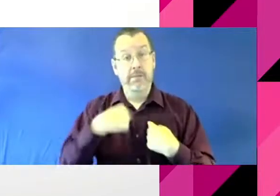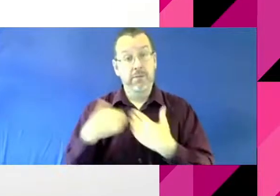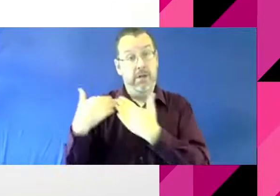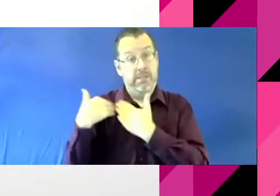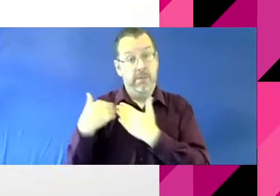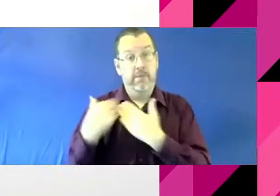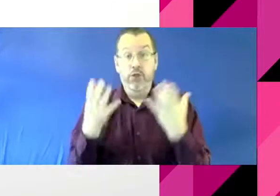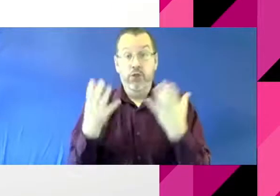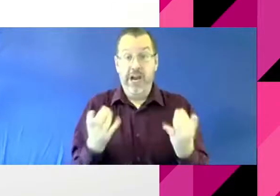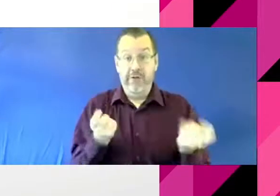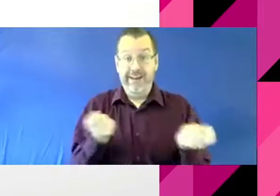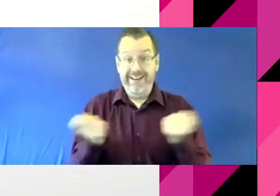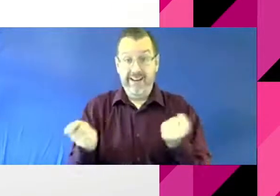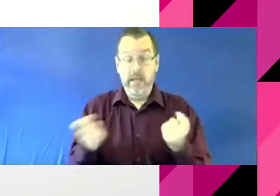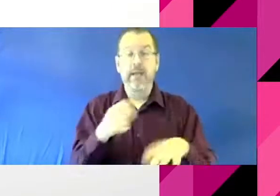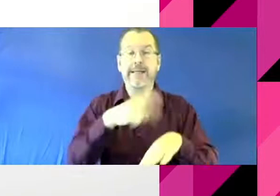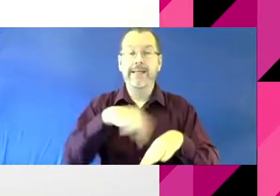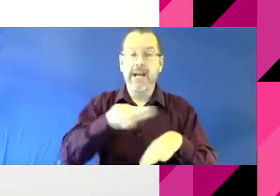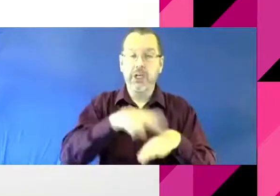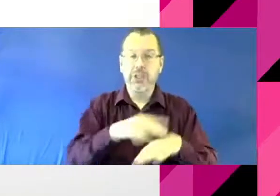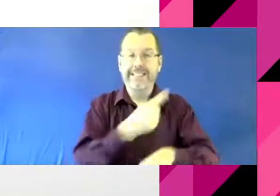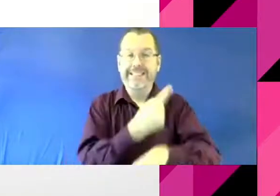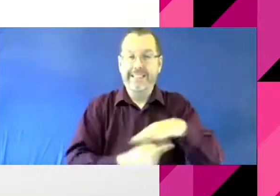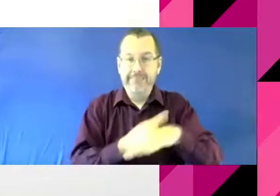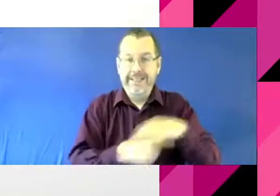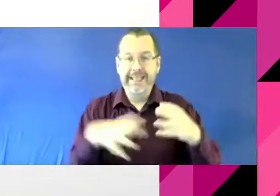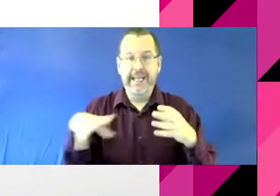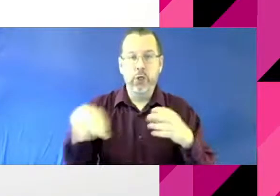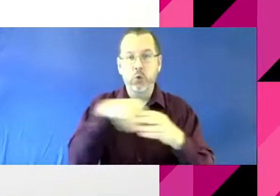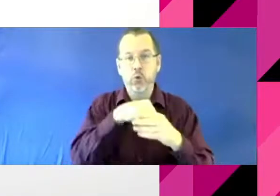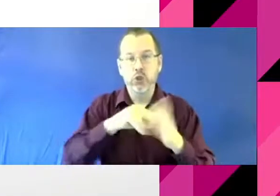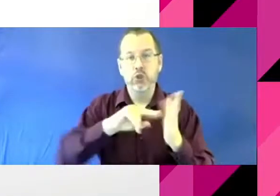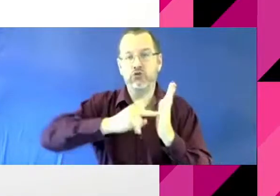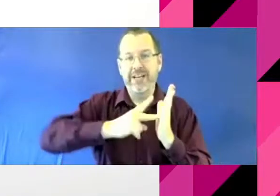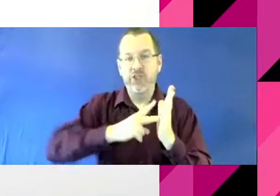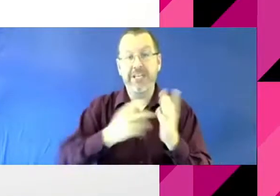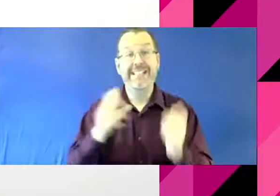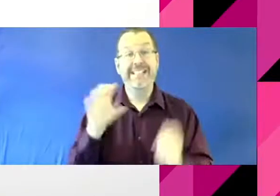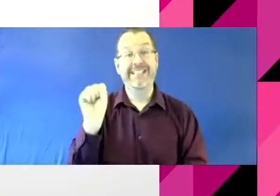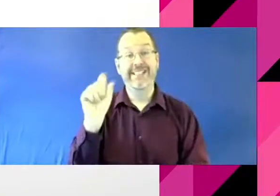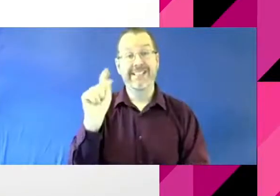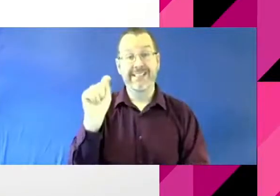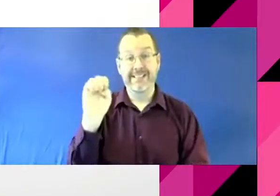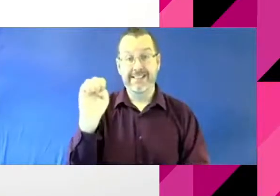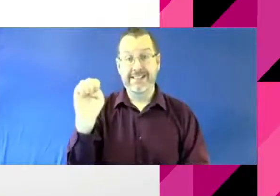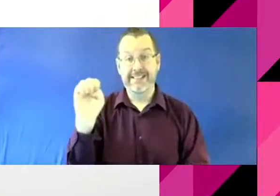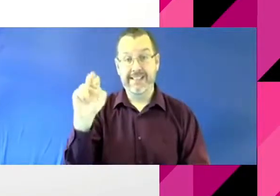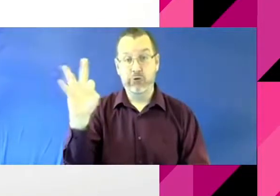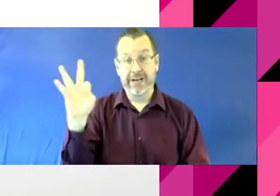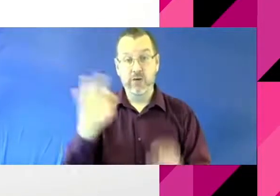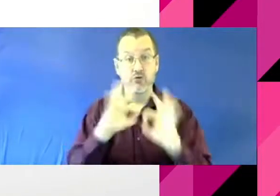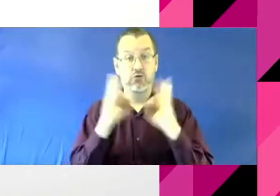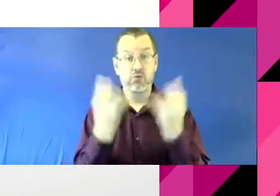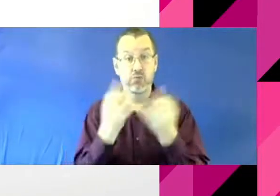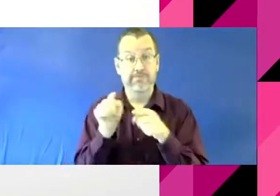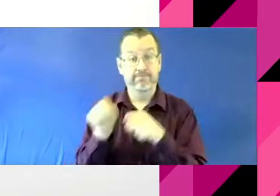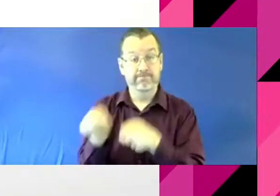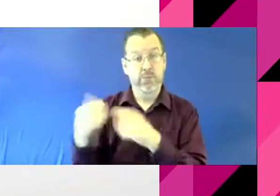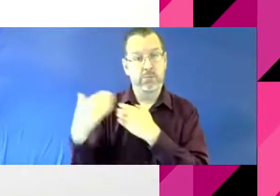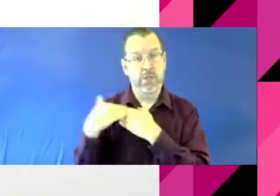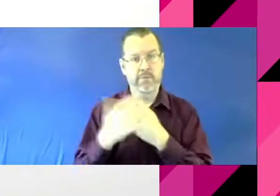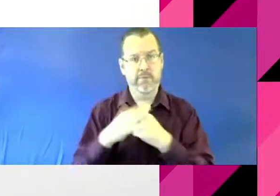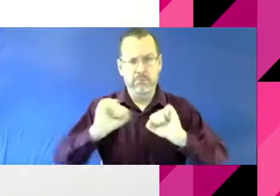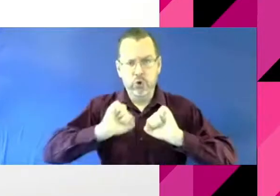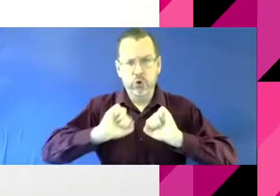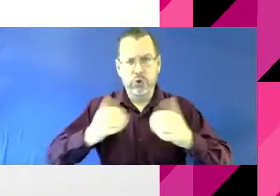National Disability Inclusion Strategy Steering Group. The steering group is responsible for driving implementation